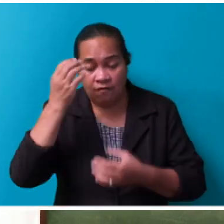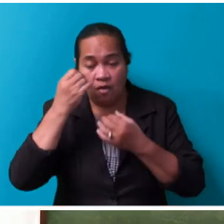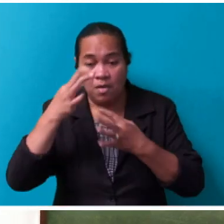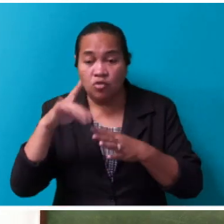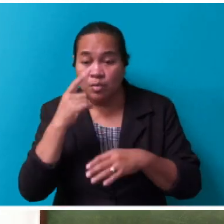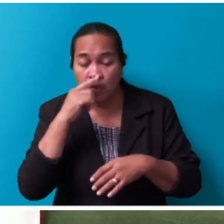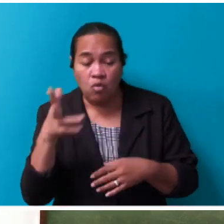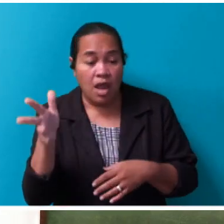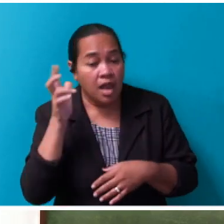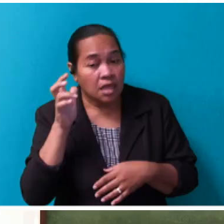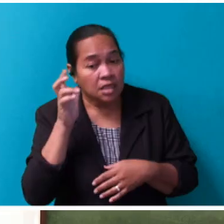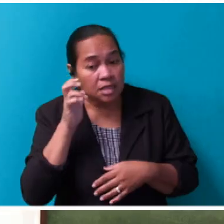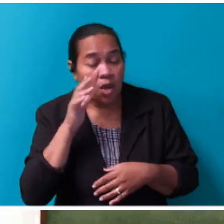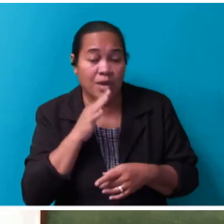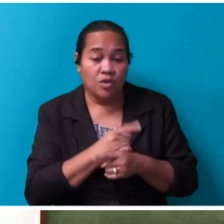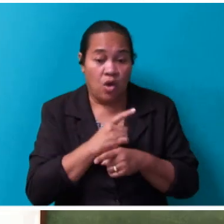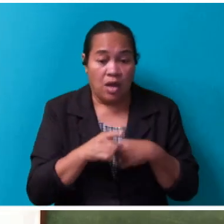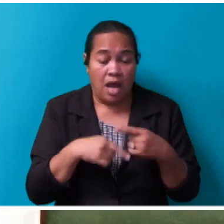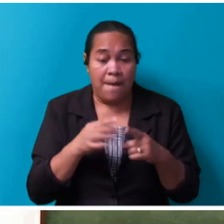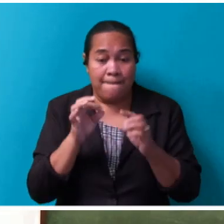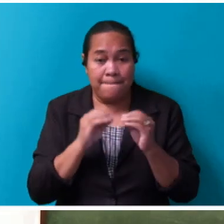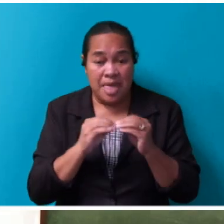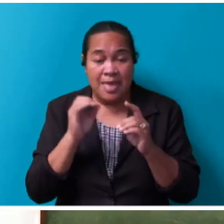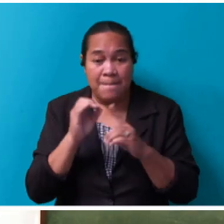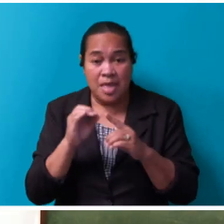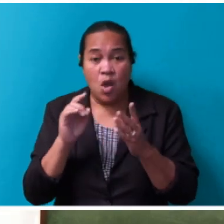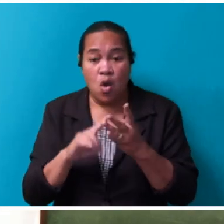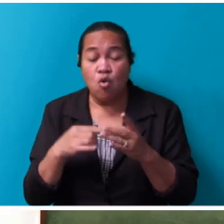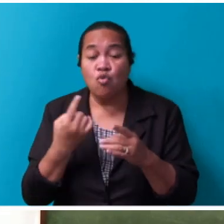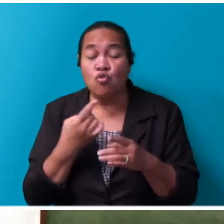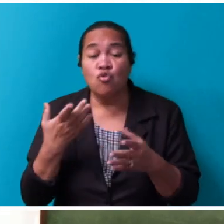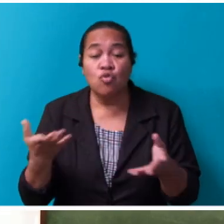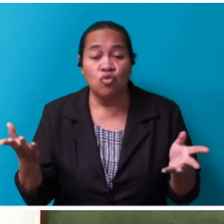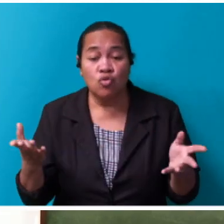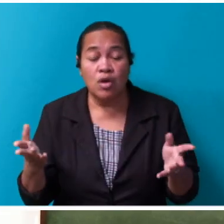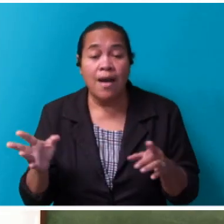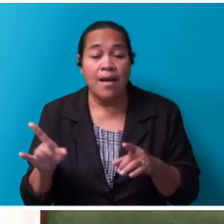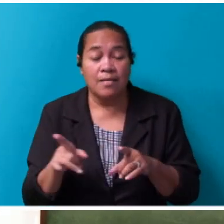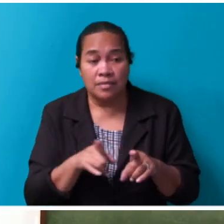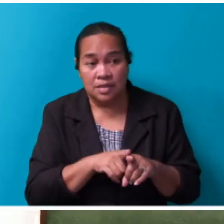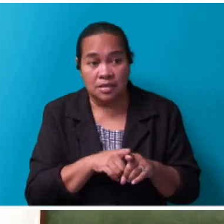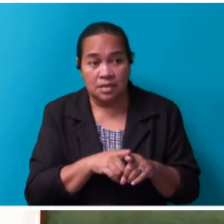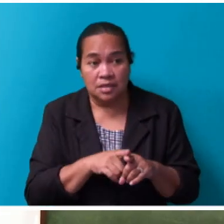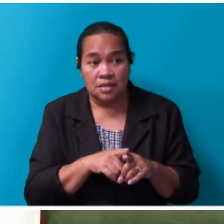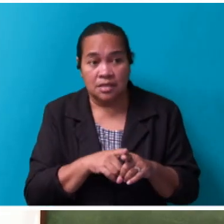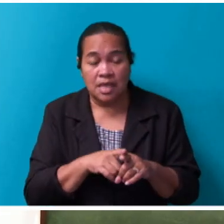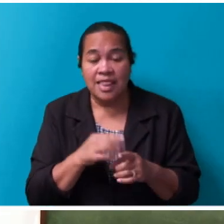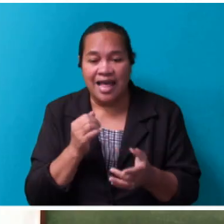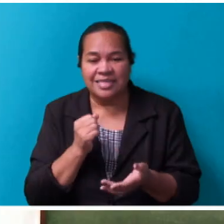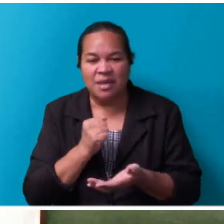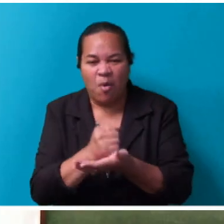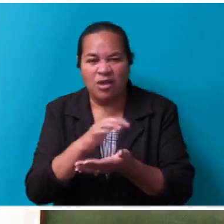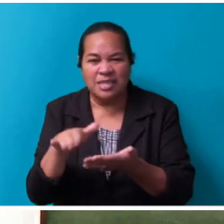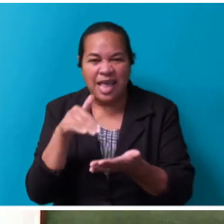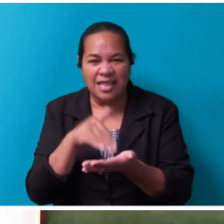in, when we talk about BPOs, that is the traditional form of support centers, and